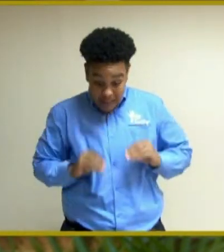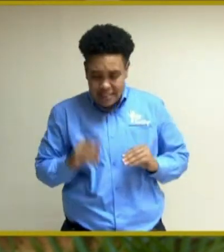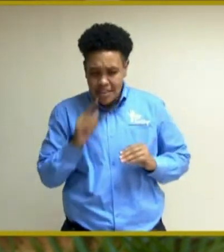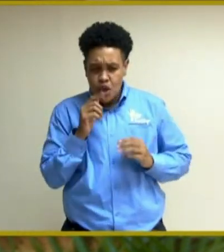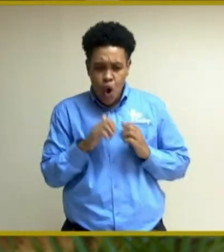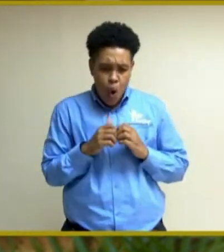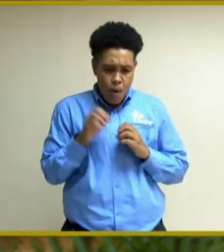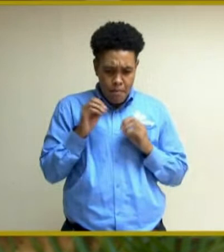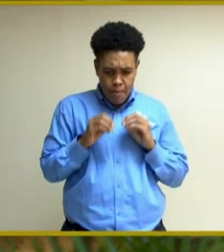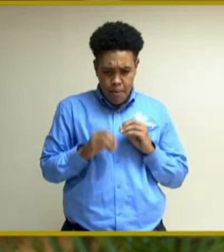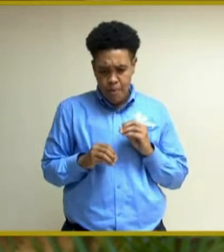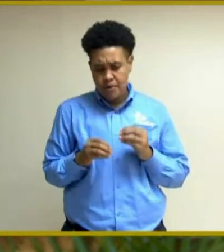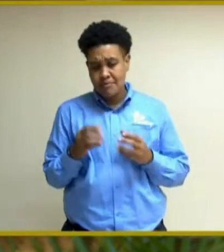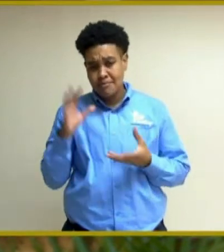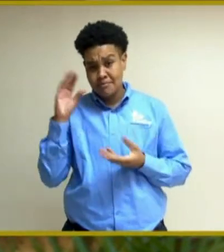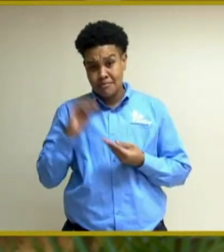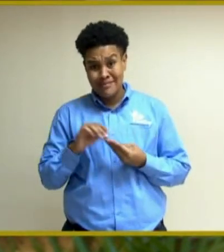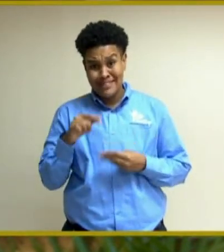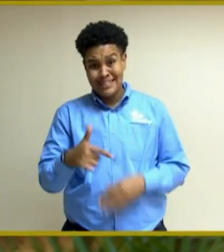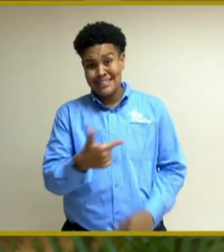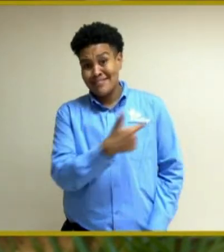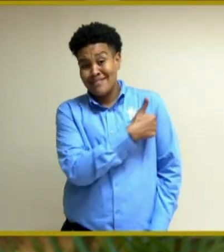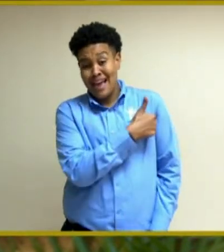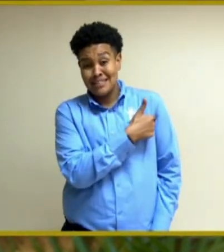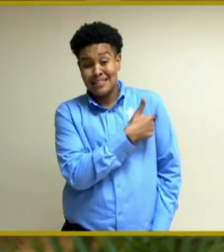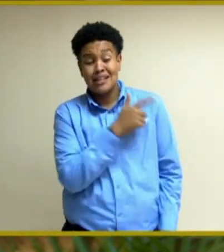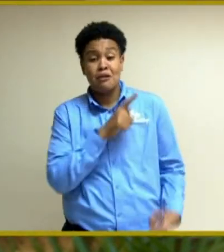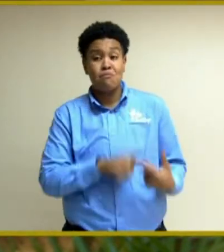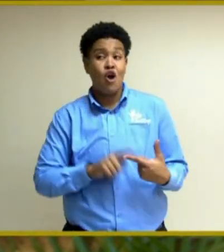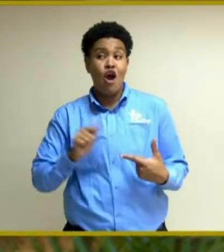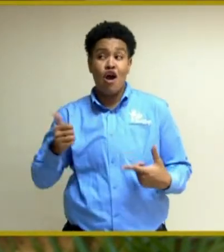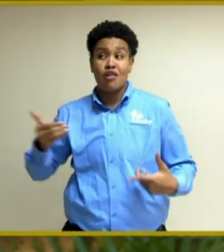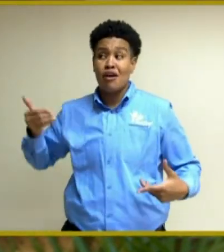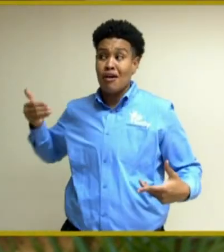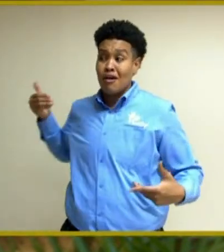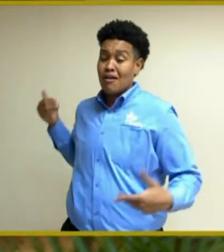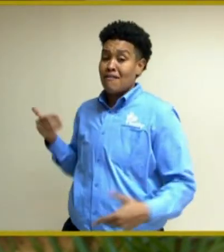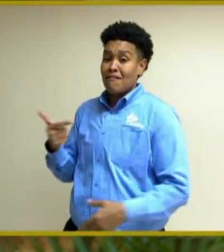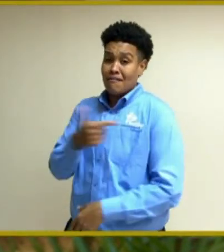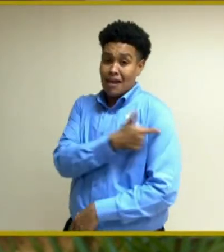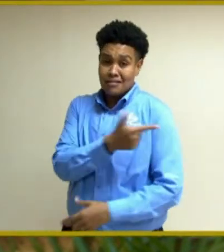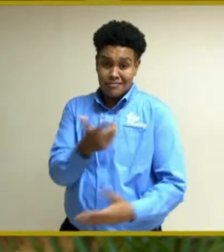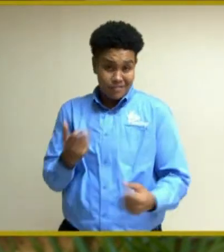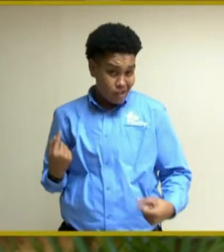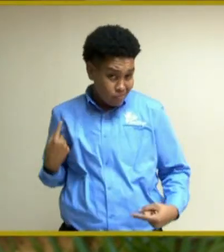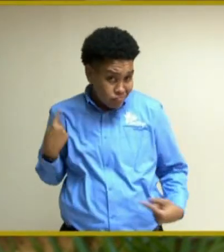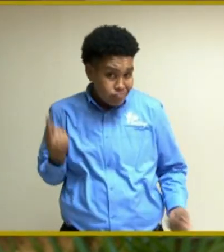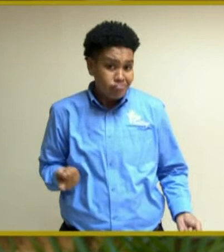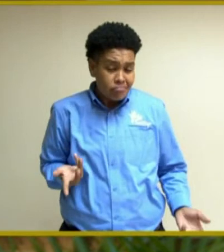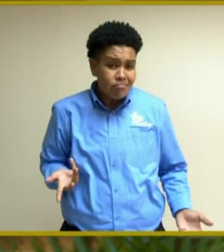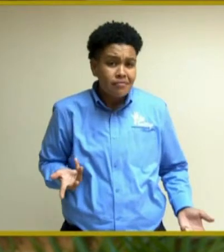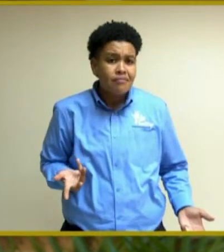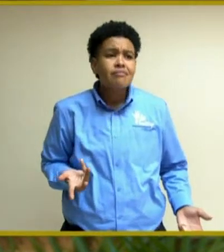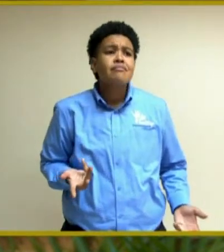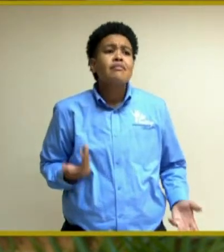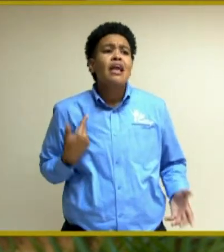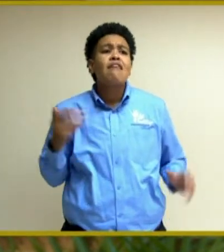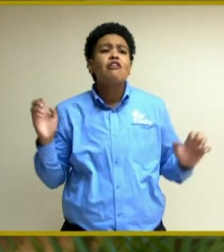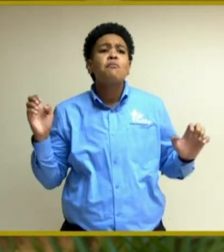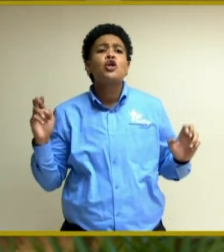the components of this vaccine and the other vaccines that have emergency